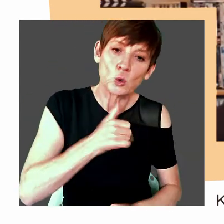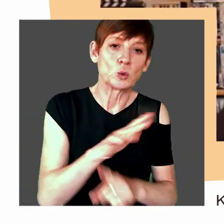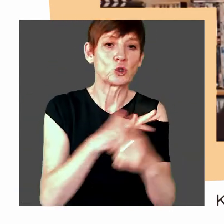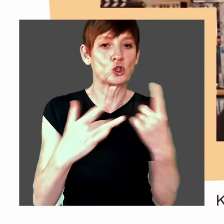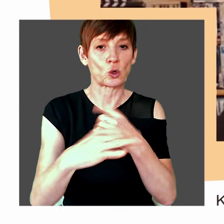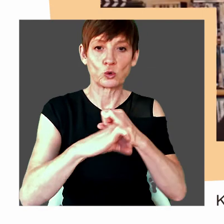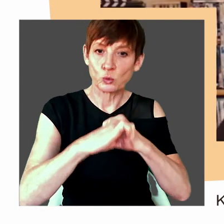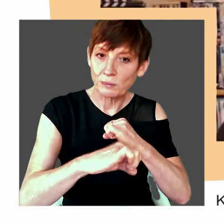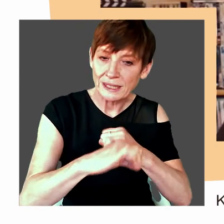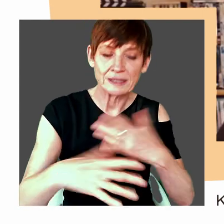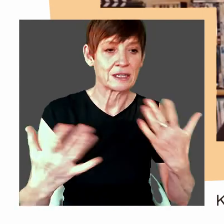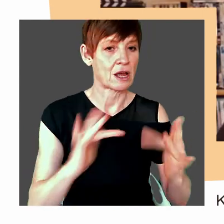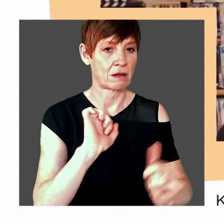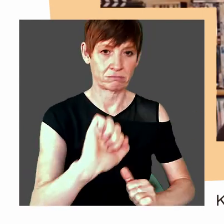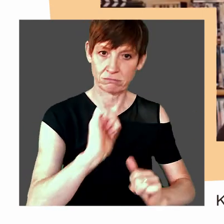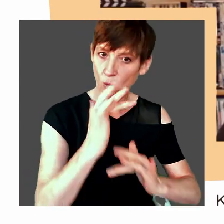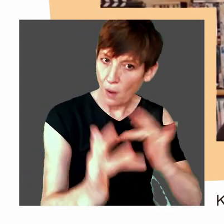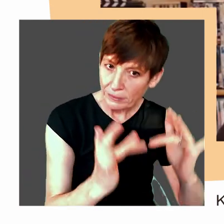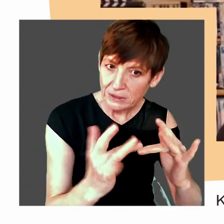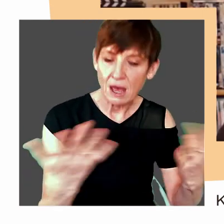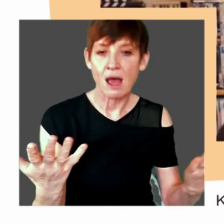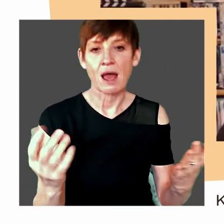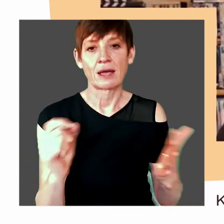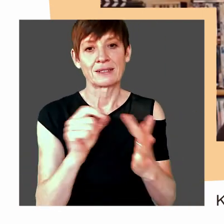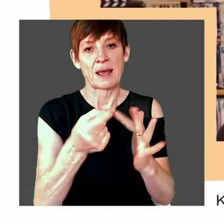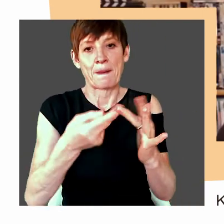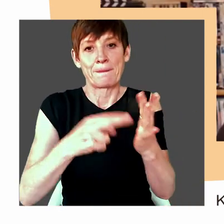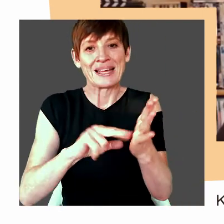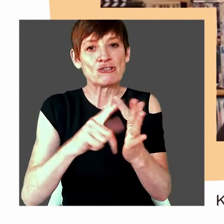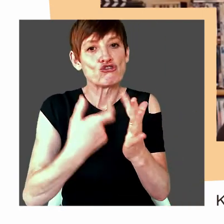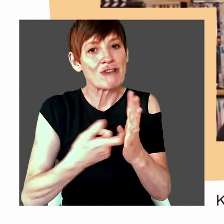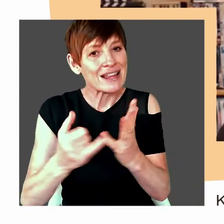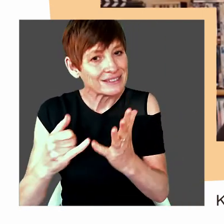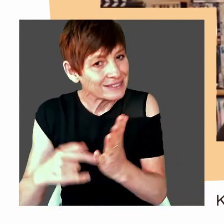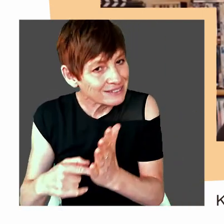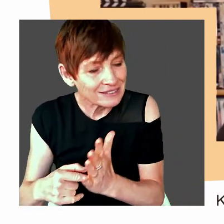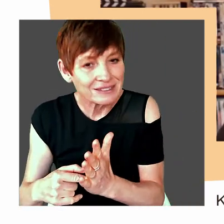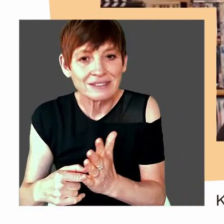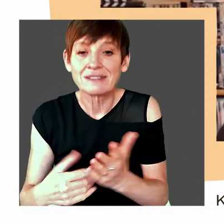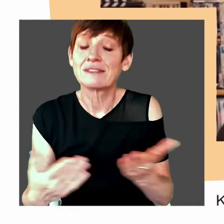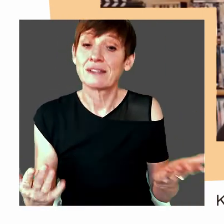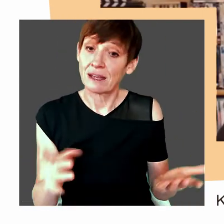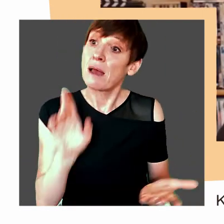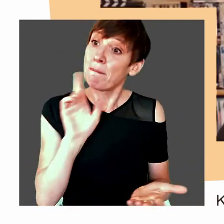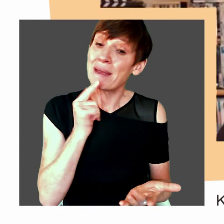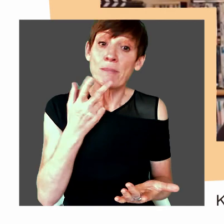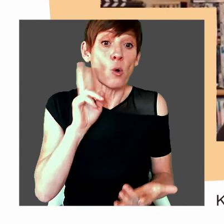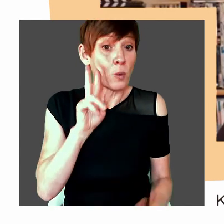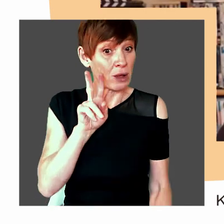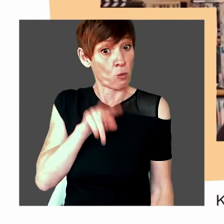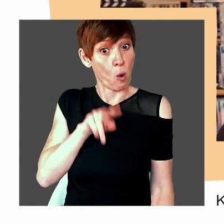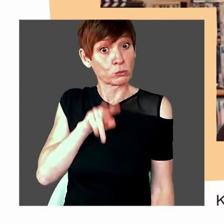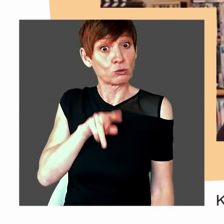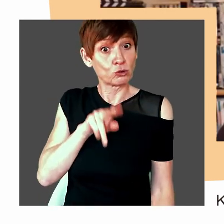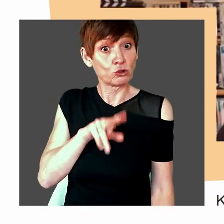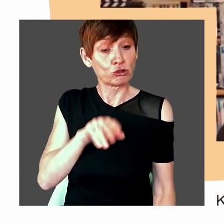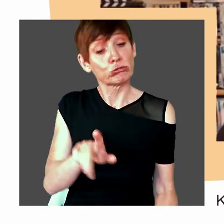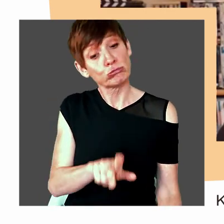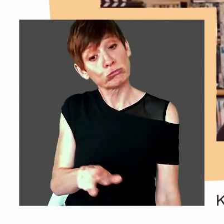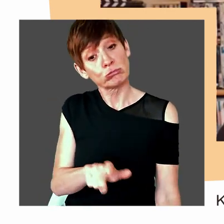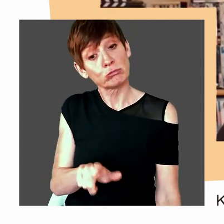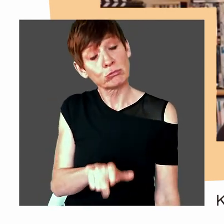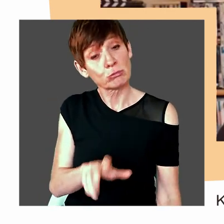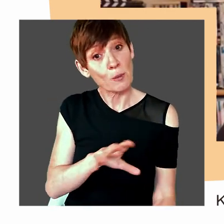your website, that's, people just come across it, like the stuff on the internet doesn't go away, it'll keep like